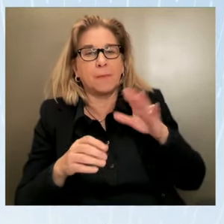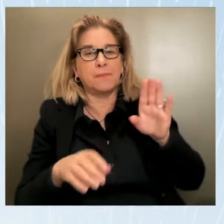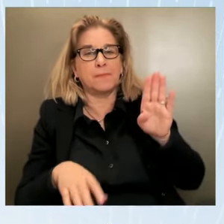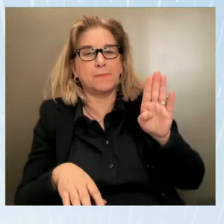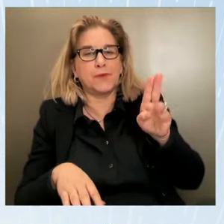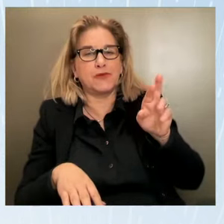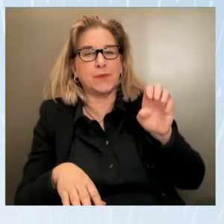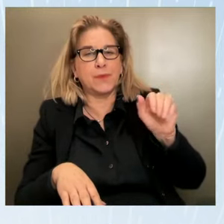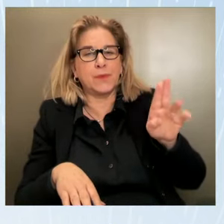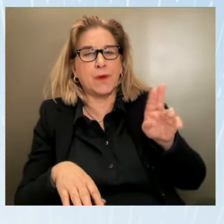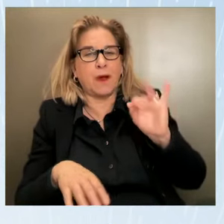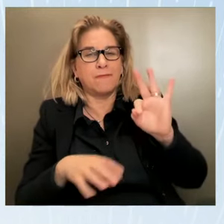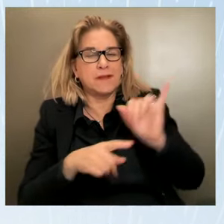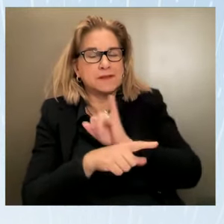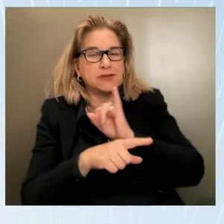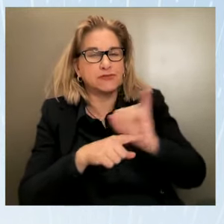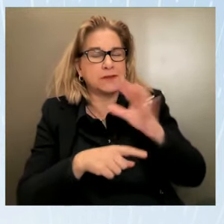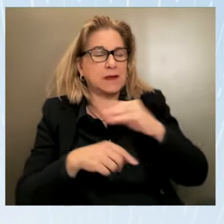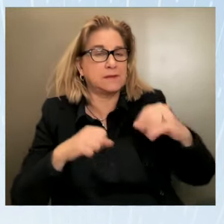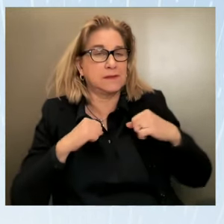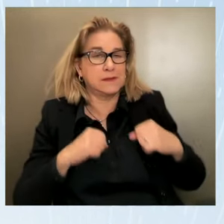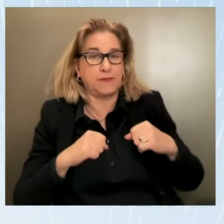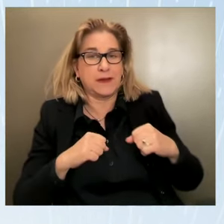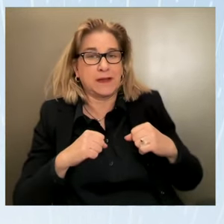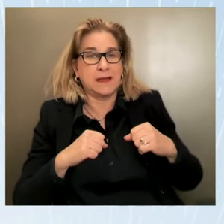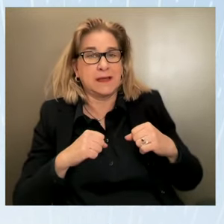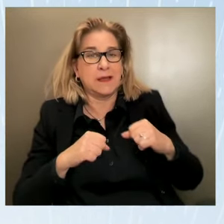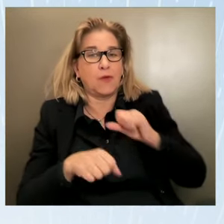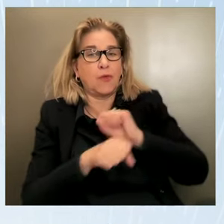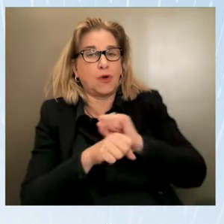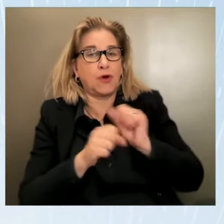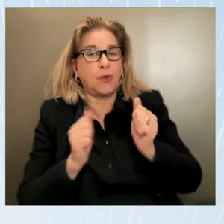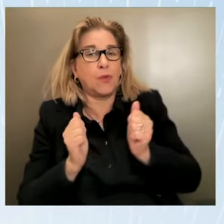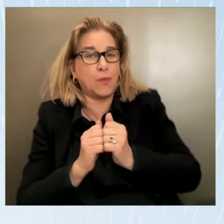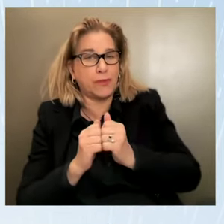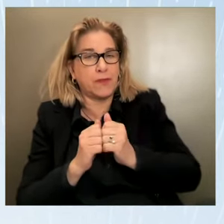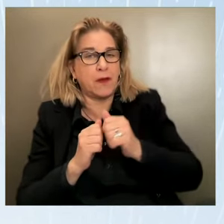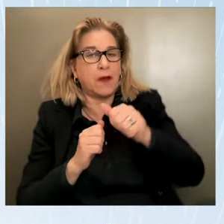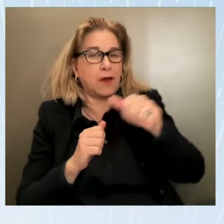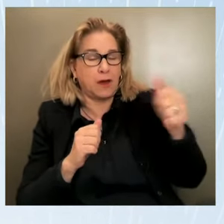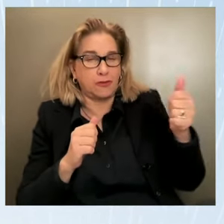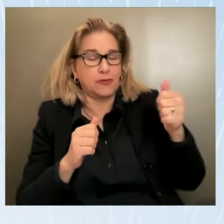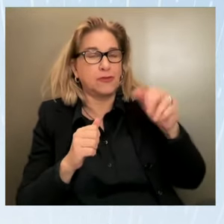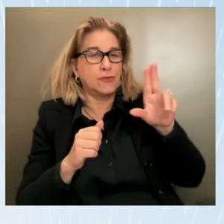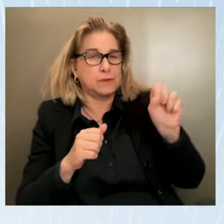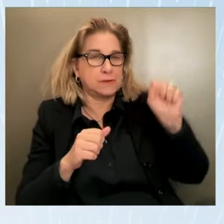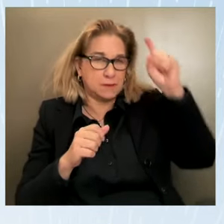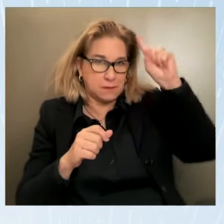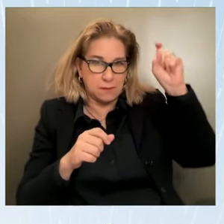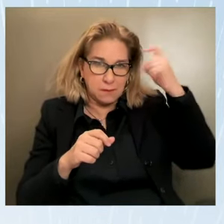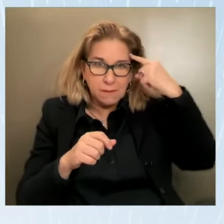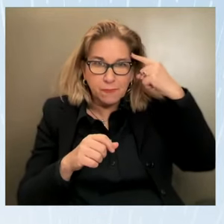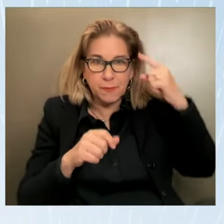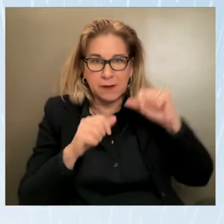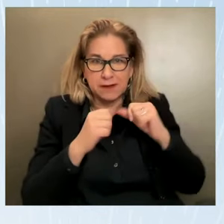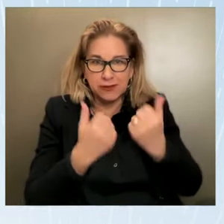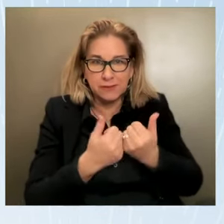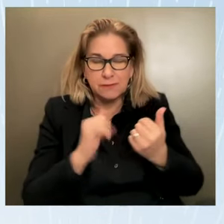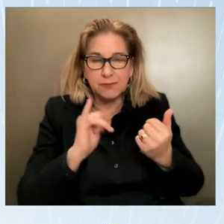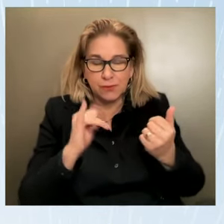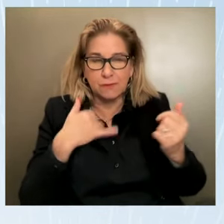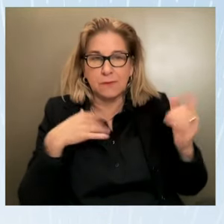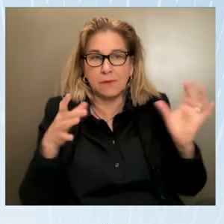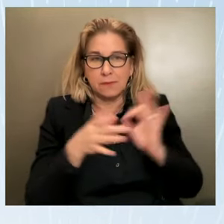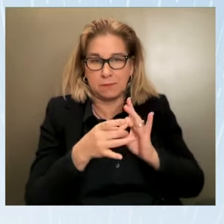government agencies to ensure that foreign governments and foreign companies that exploit forced labor are